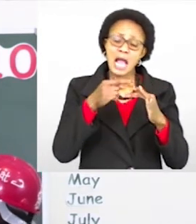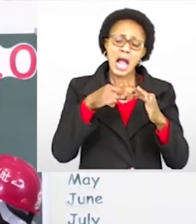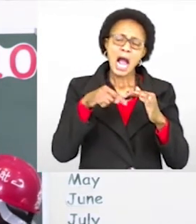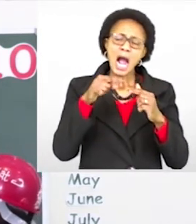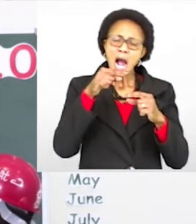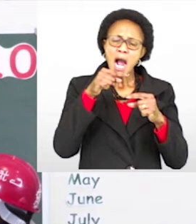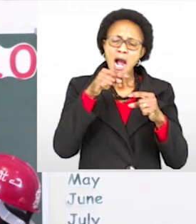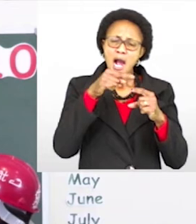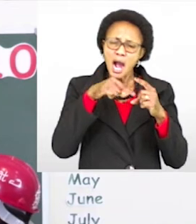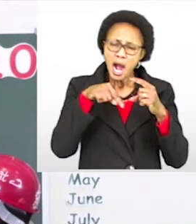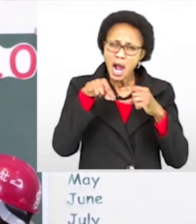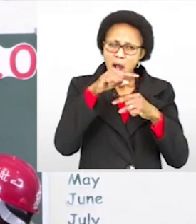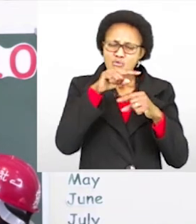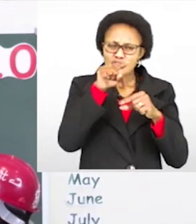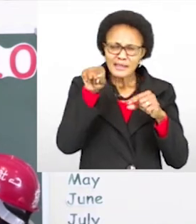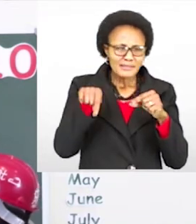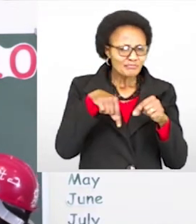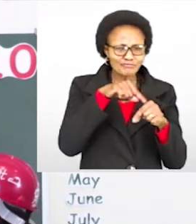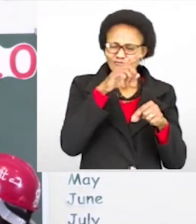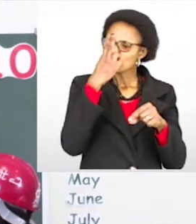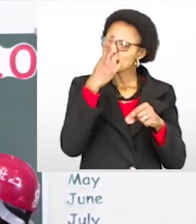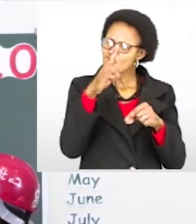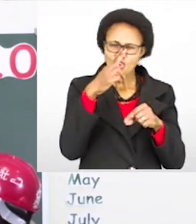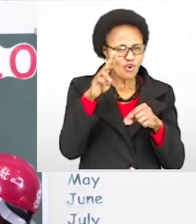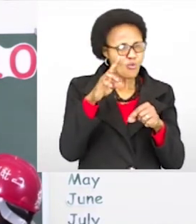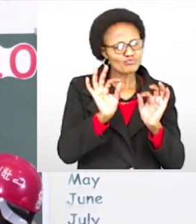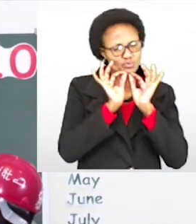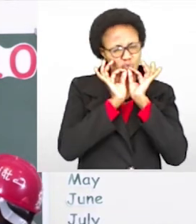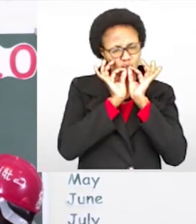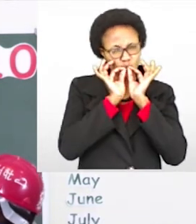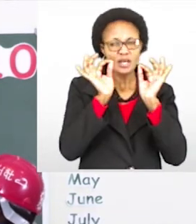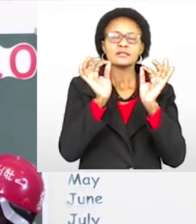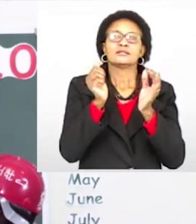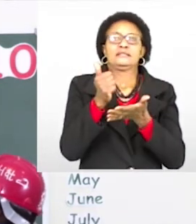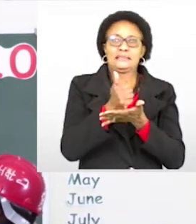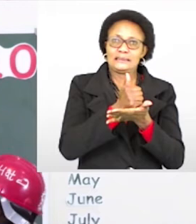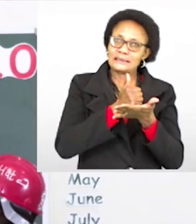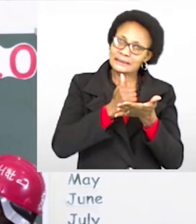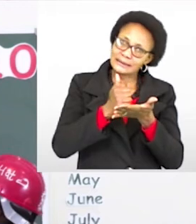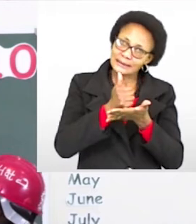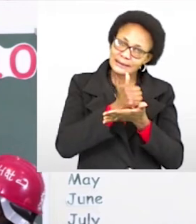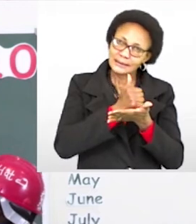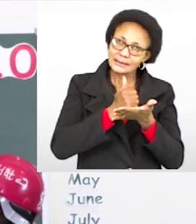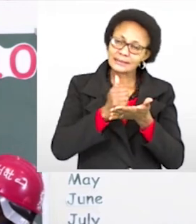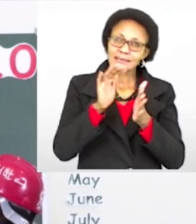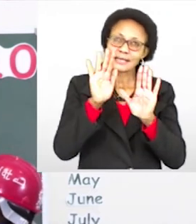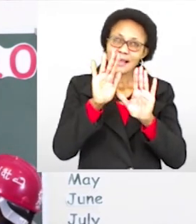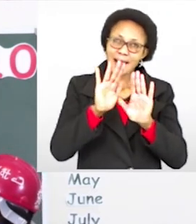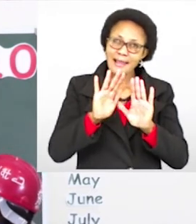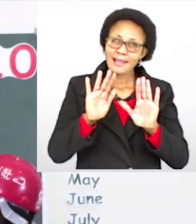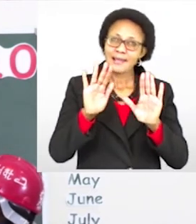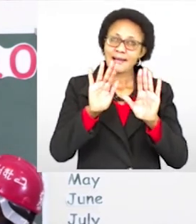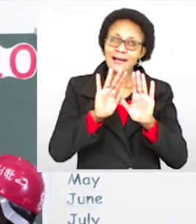coloring and make sure that it looks beautiful so that we can see clearly what is going